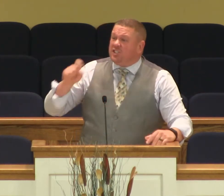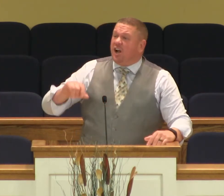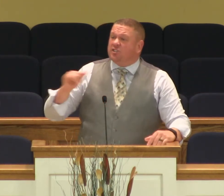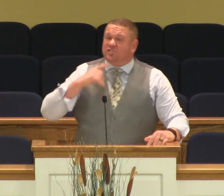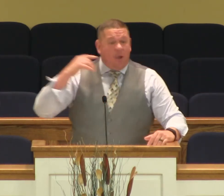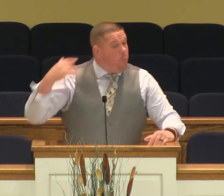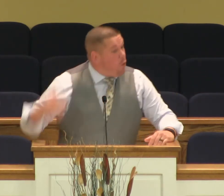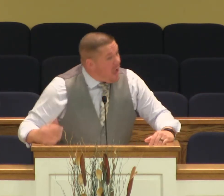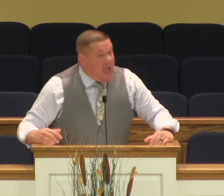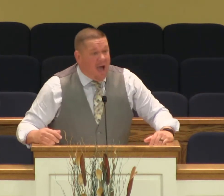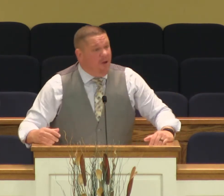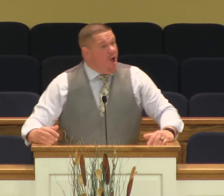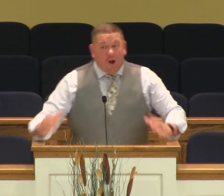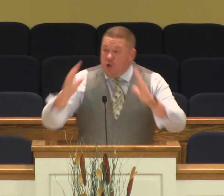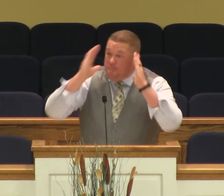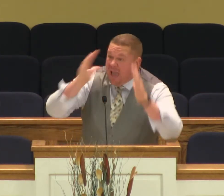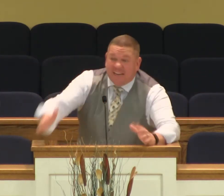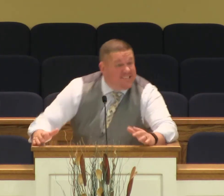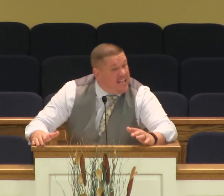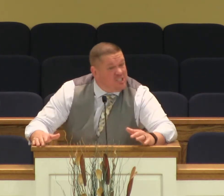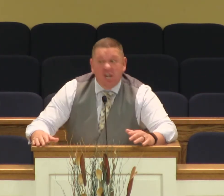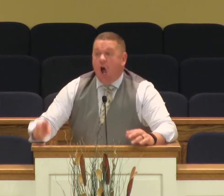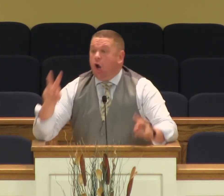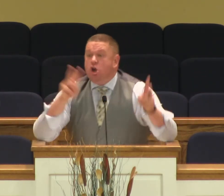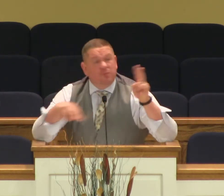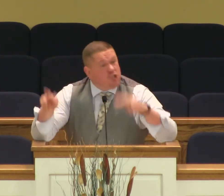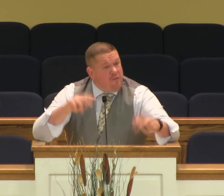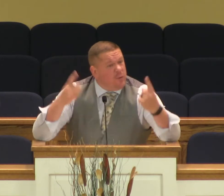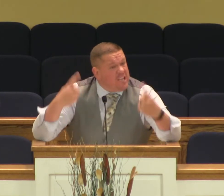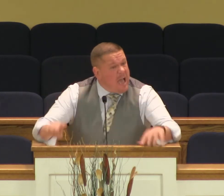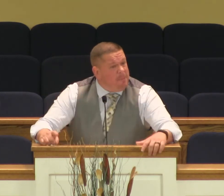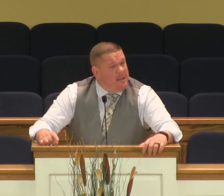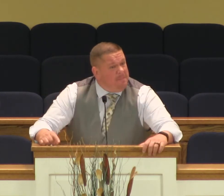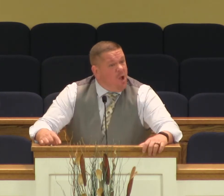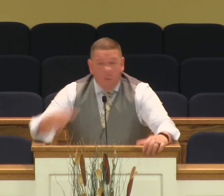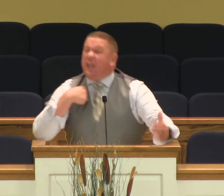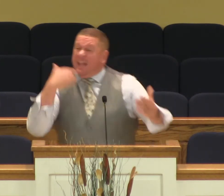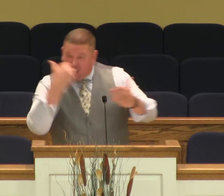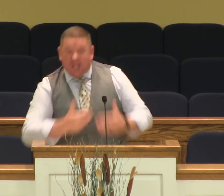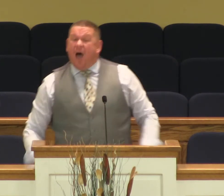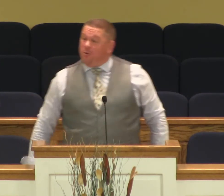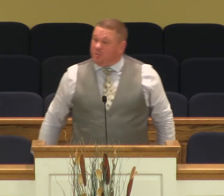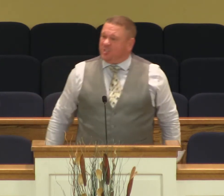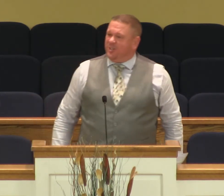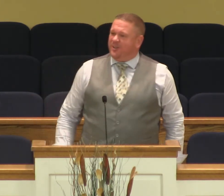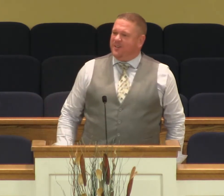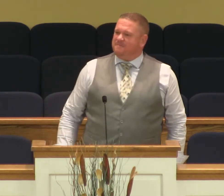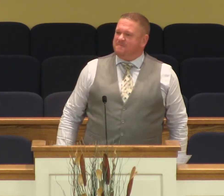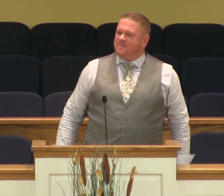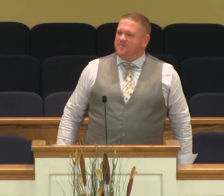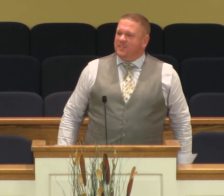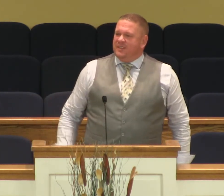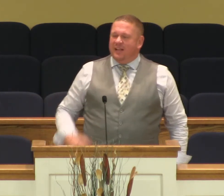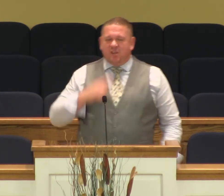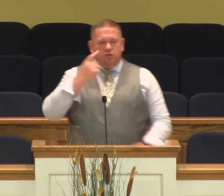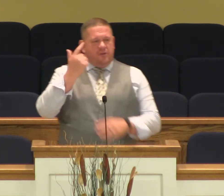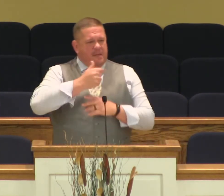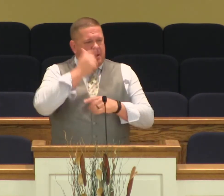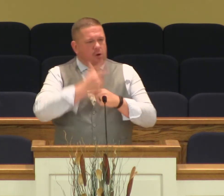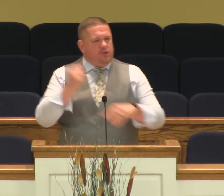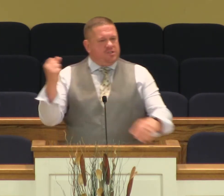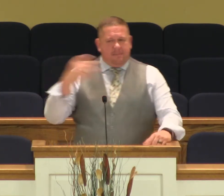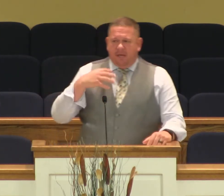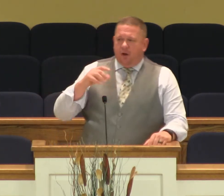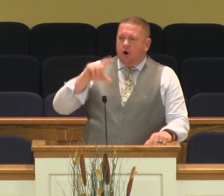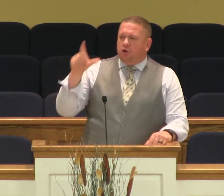But we should also say, wow, are you paying attention? Are you observing what's happening? We're getting close. Yeah. I told you the other day,